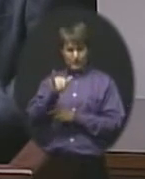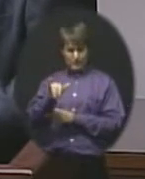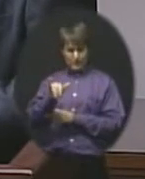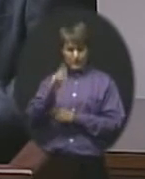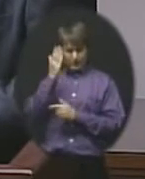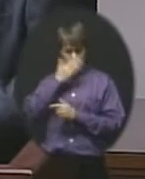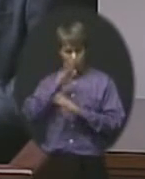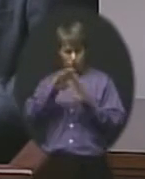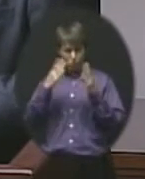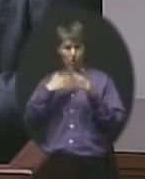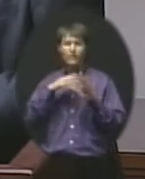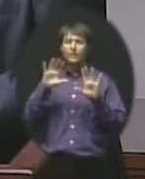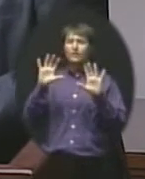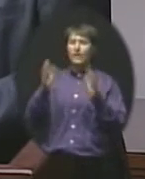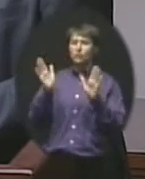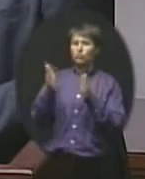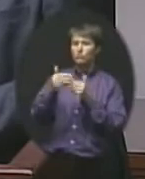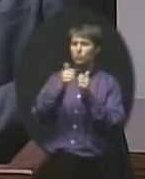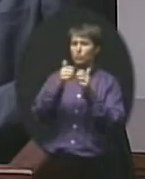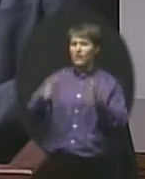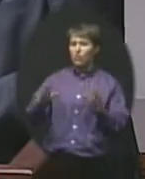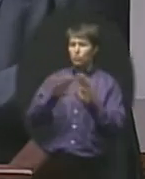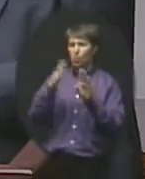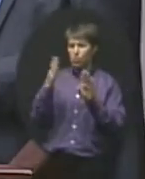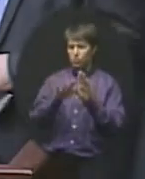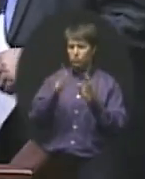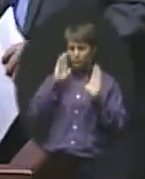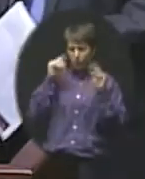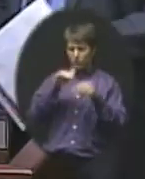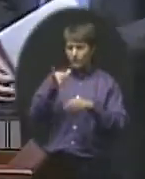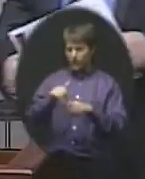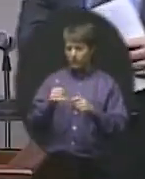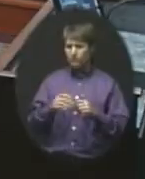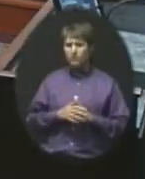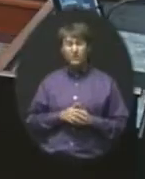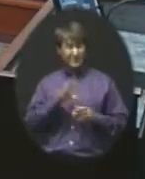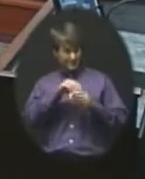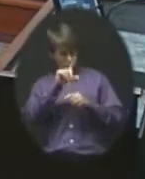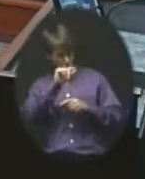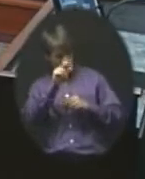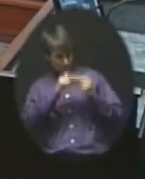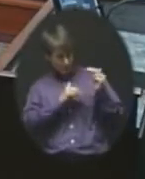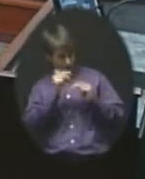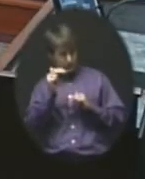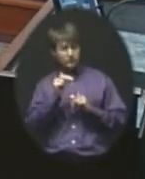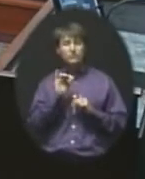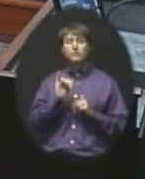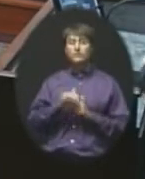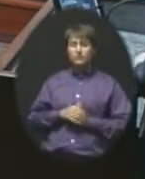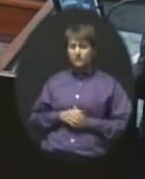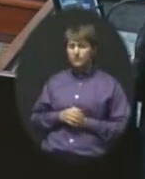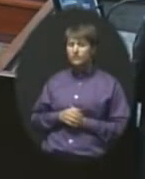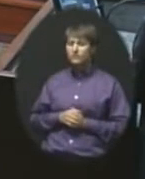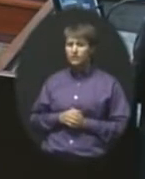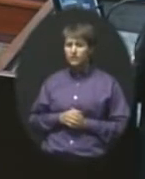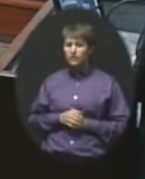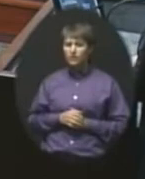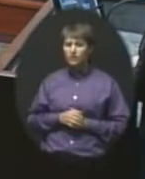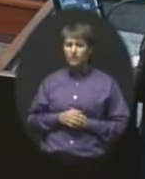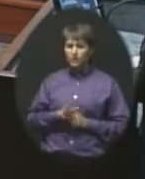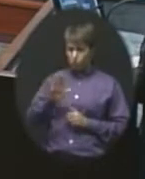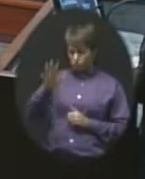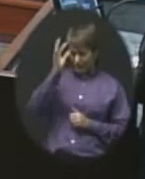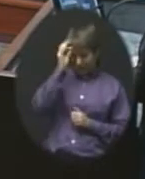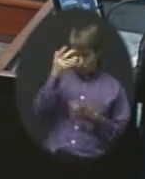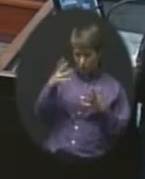classrooms without doors, by this time next year. In 20 buildings. 20 buildings. Mm-hmm. Yes, ma'am. And your hair's already